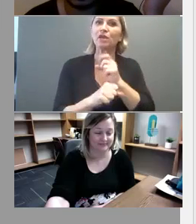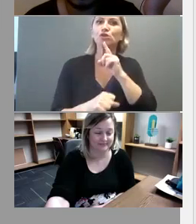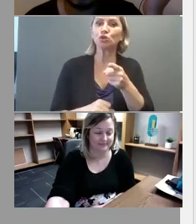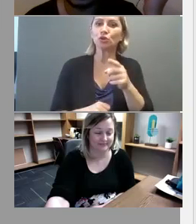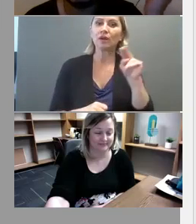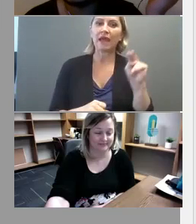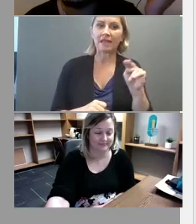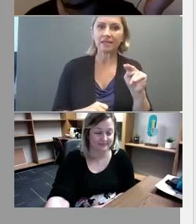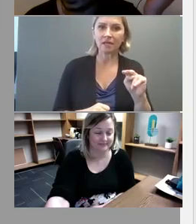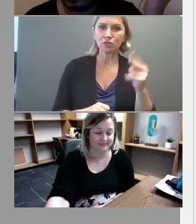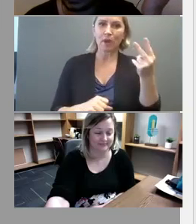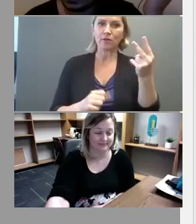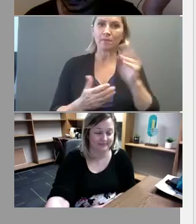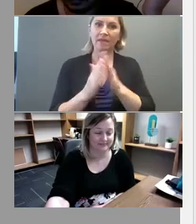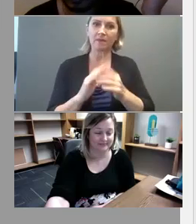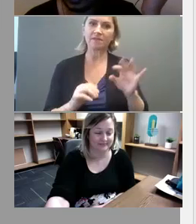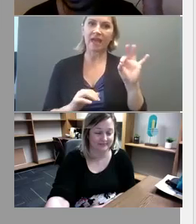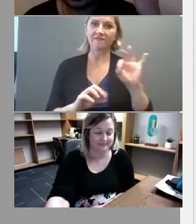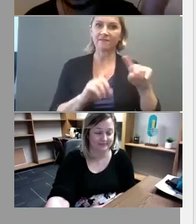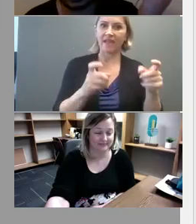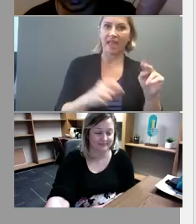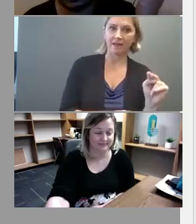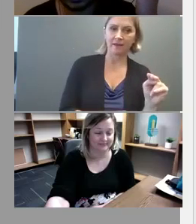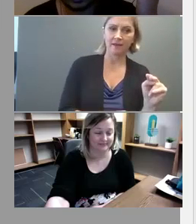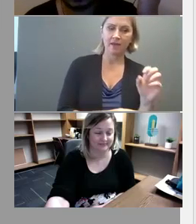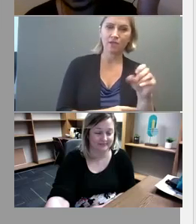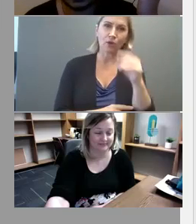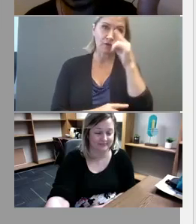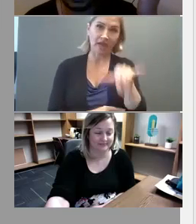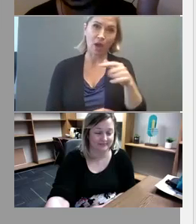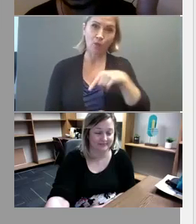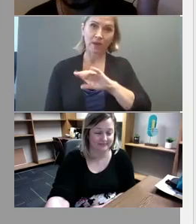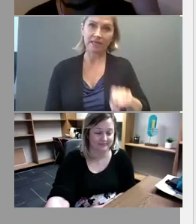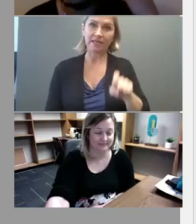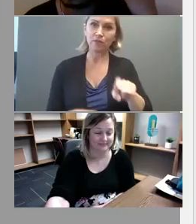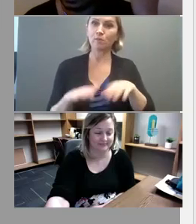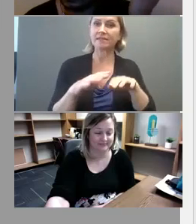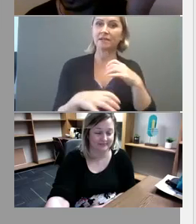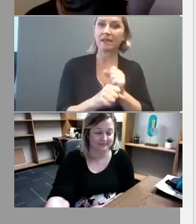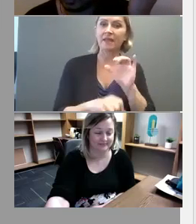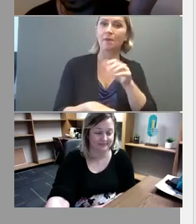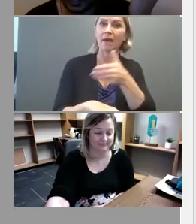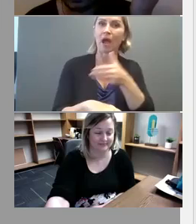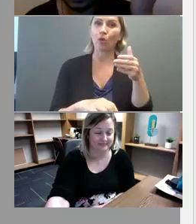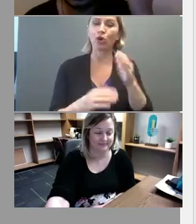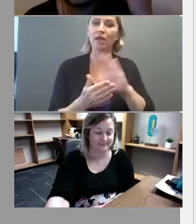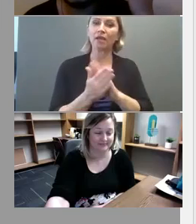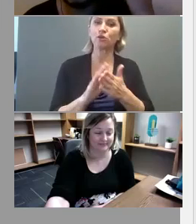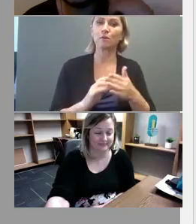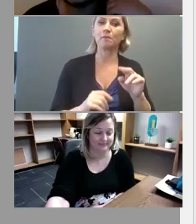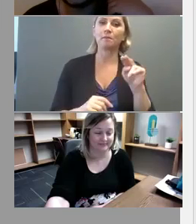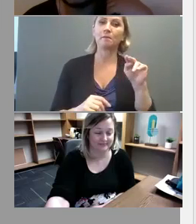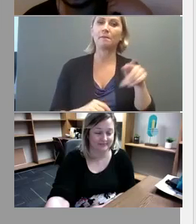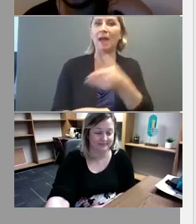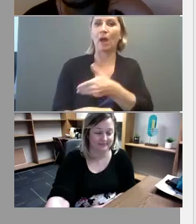minus epsilon becomes f of n, that is n. So for that, we need to basically make the power n to the power of 1. So